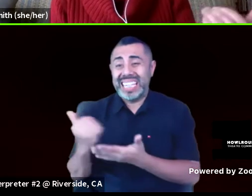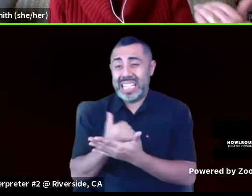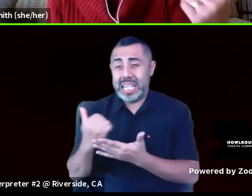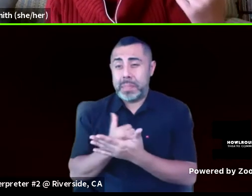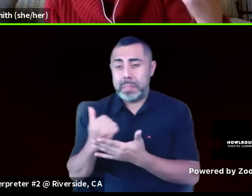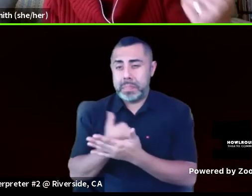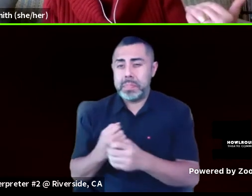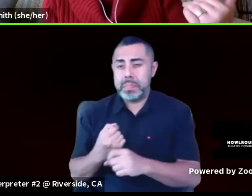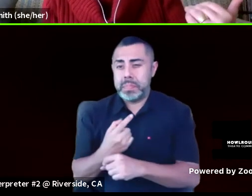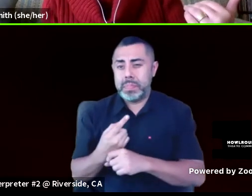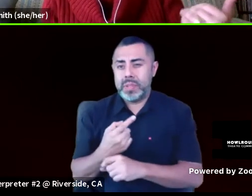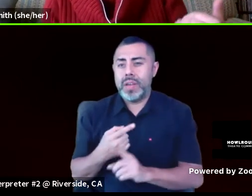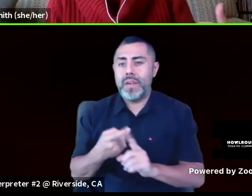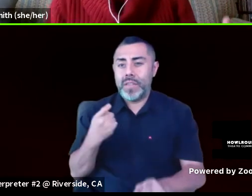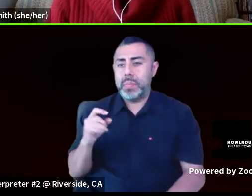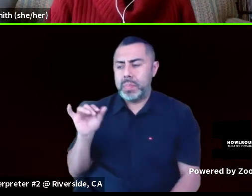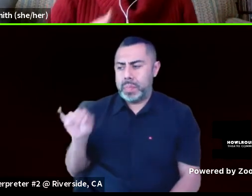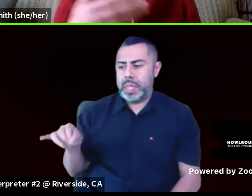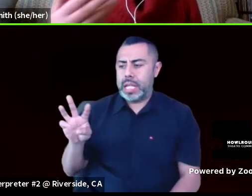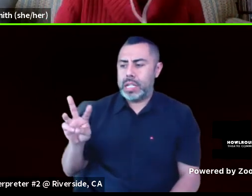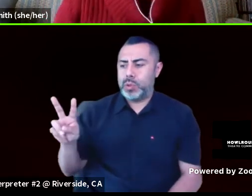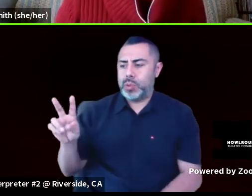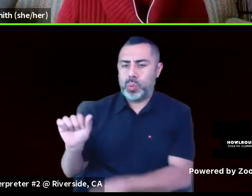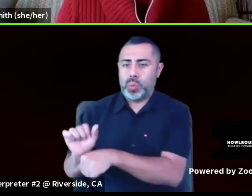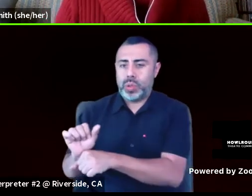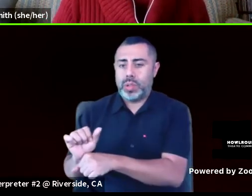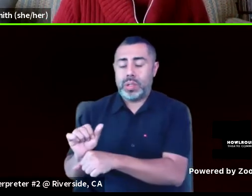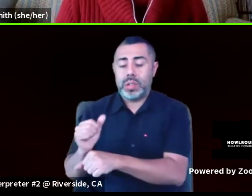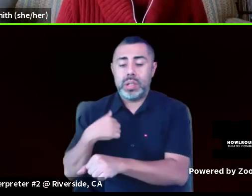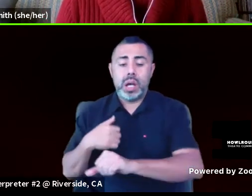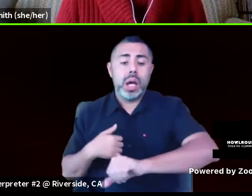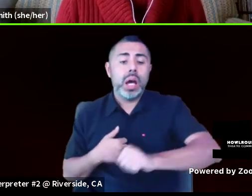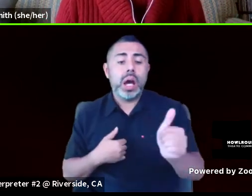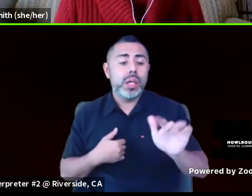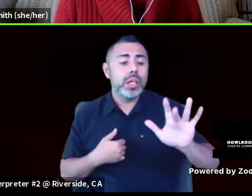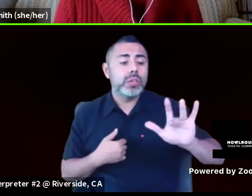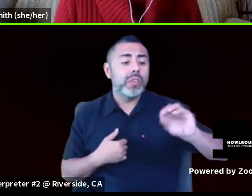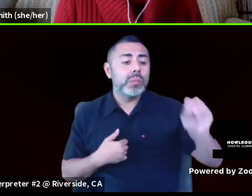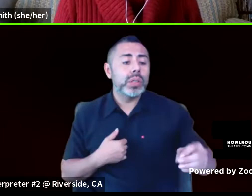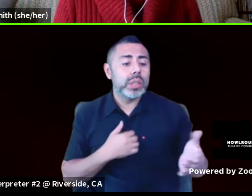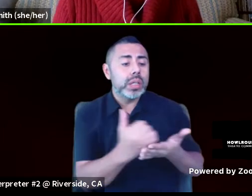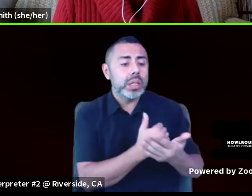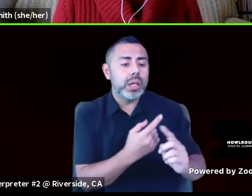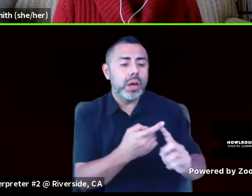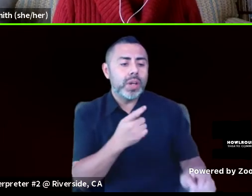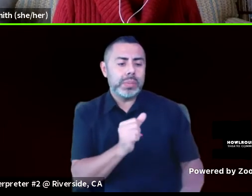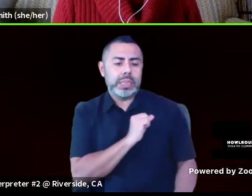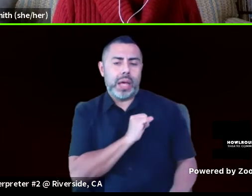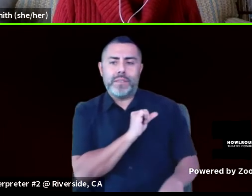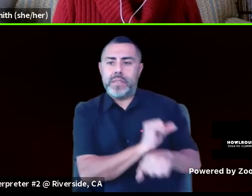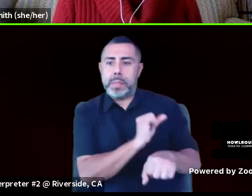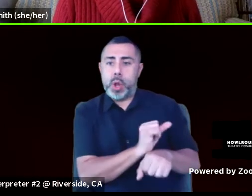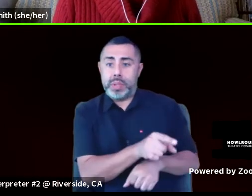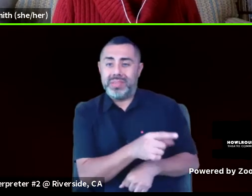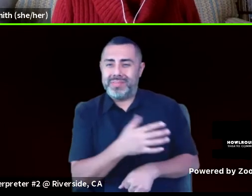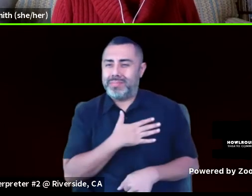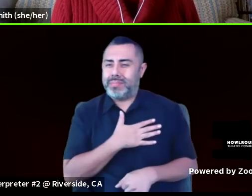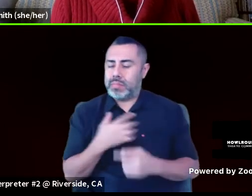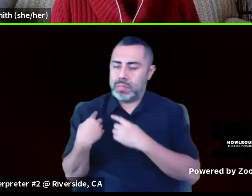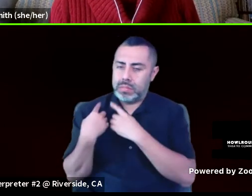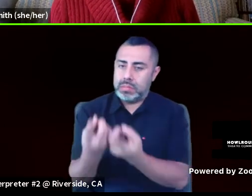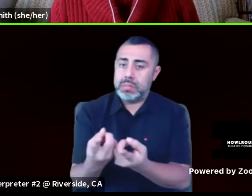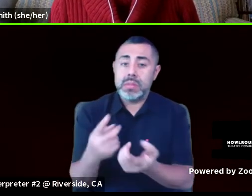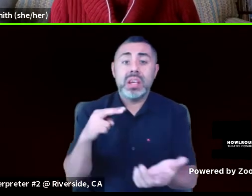annually came from that W-2. And then the other 25% came from self-employment. So I